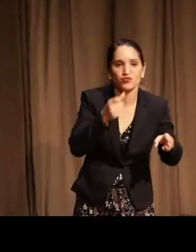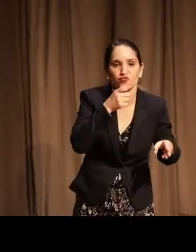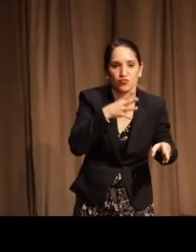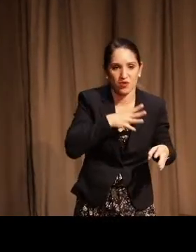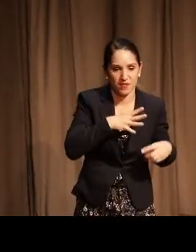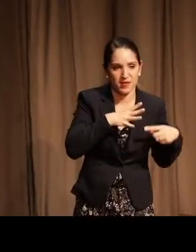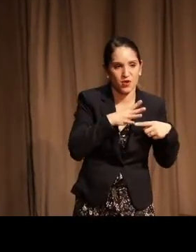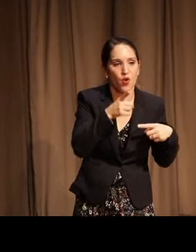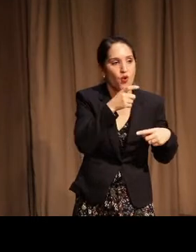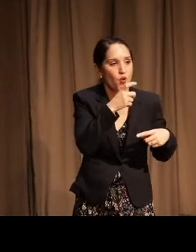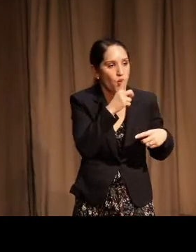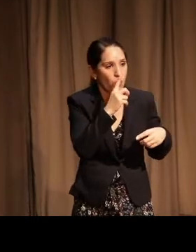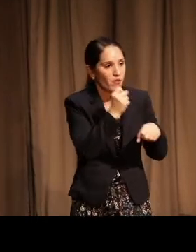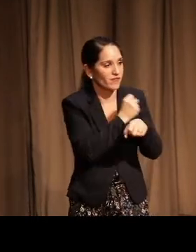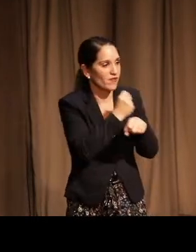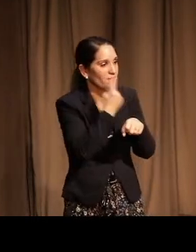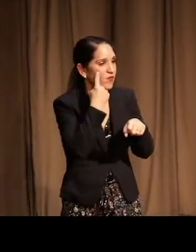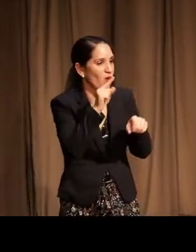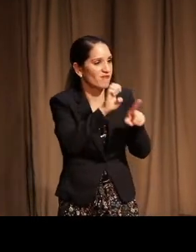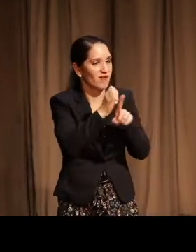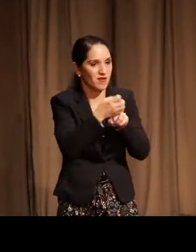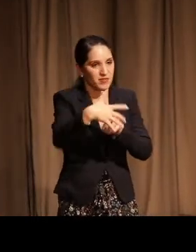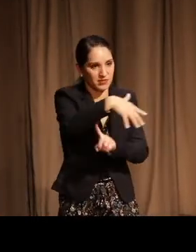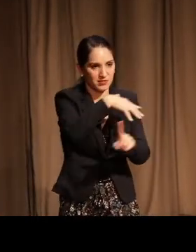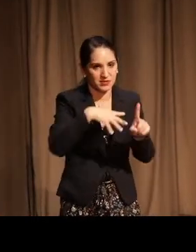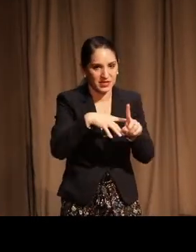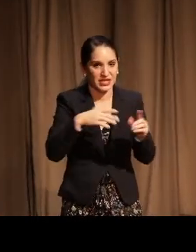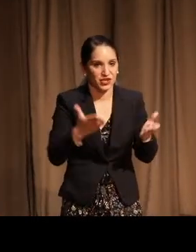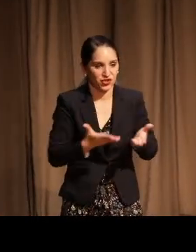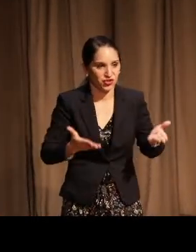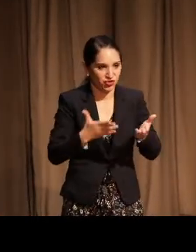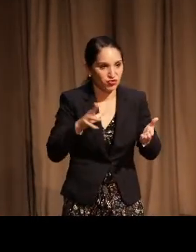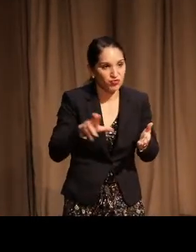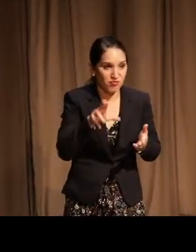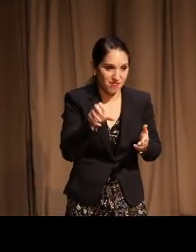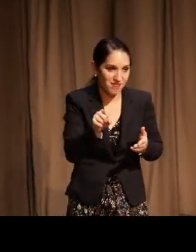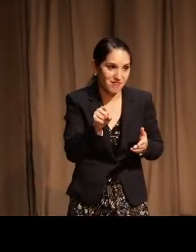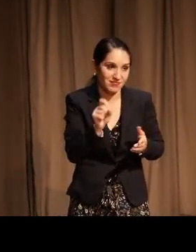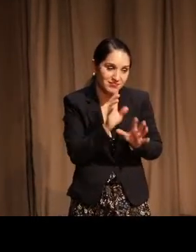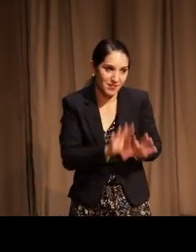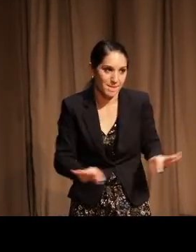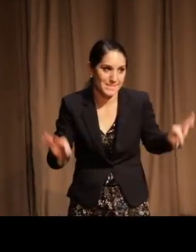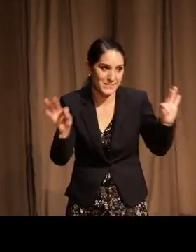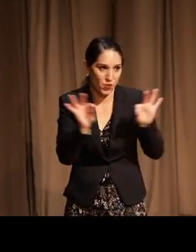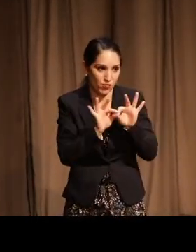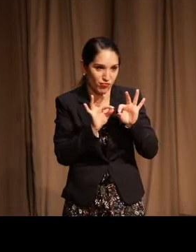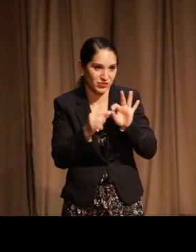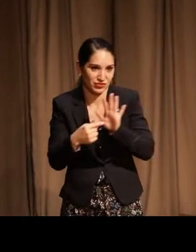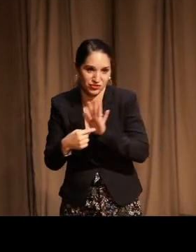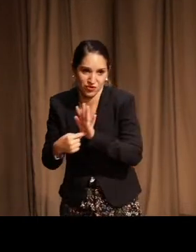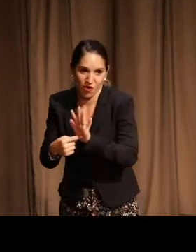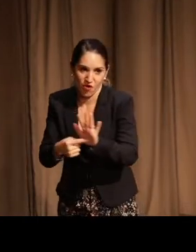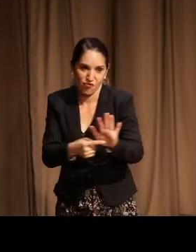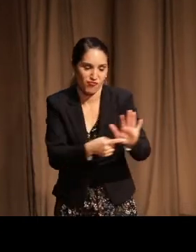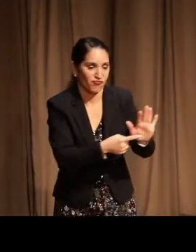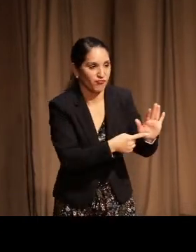for environment. And I believe here in United is important because, I don't